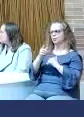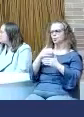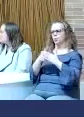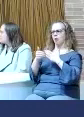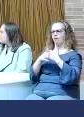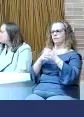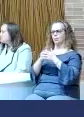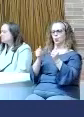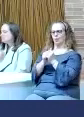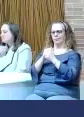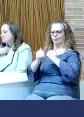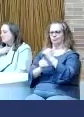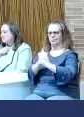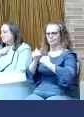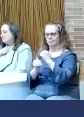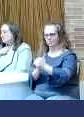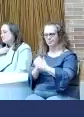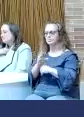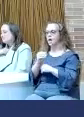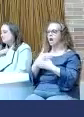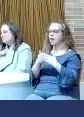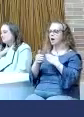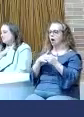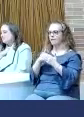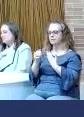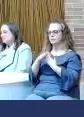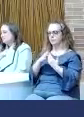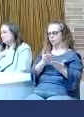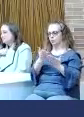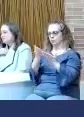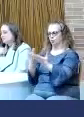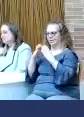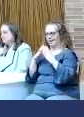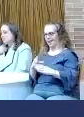through and you're comfortable to be able to bring it to your customers and